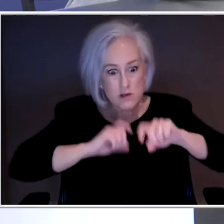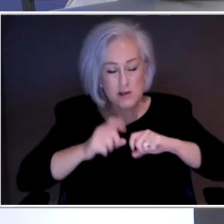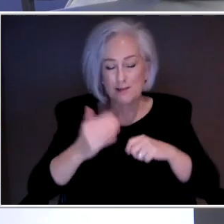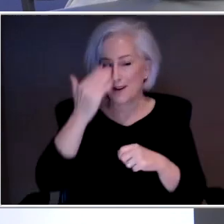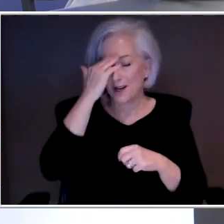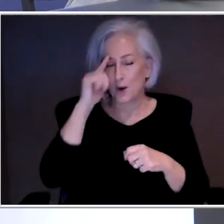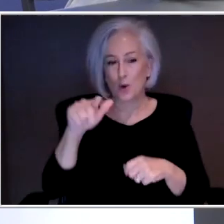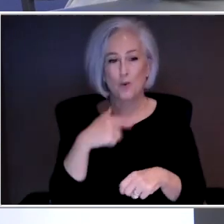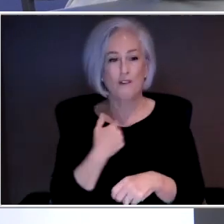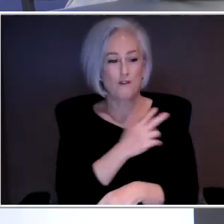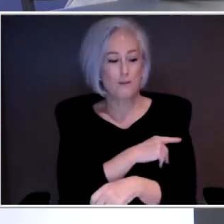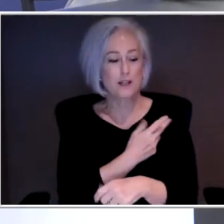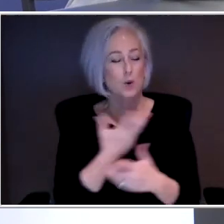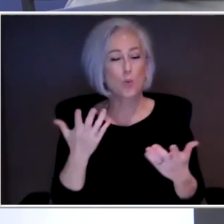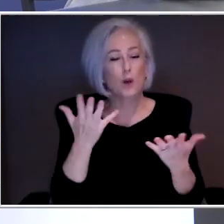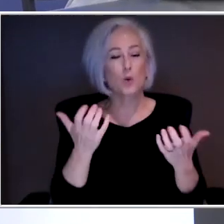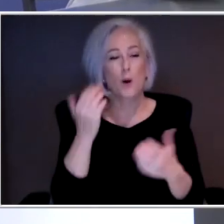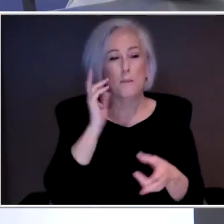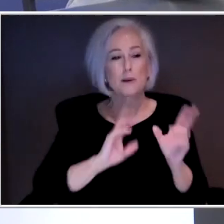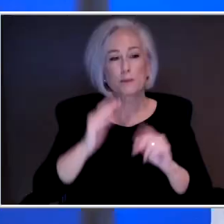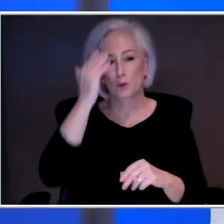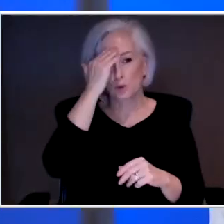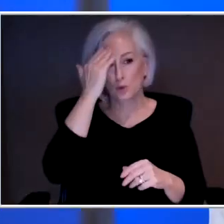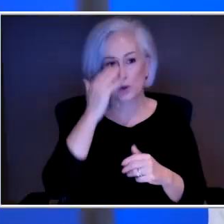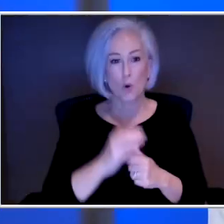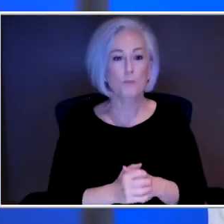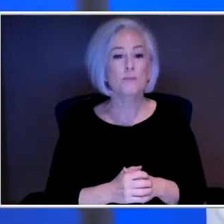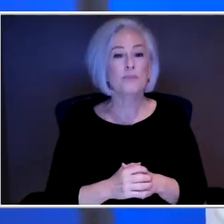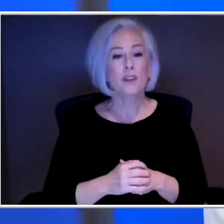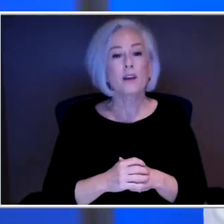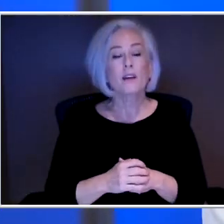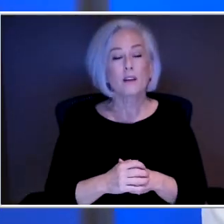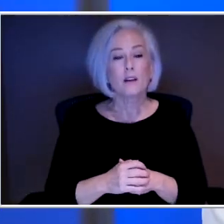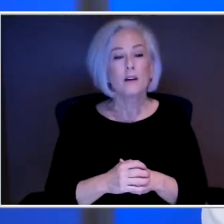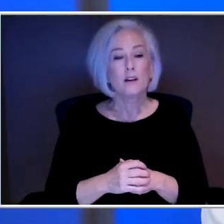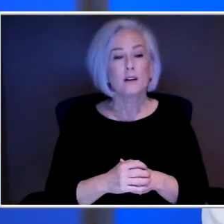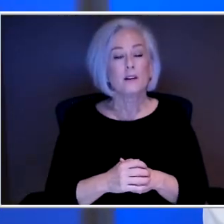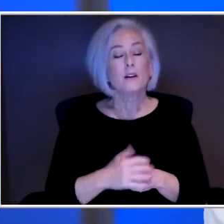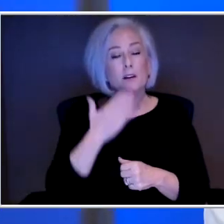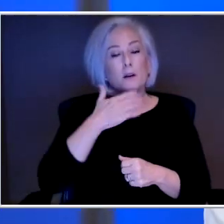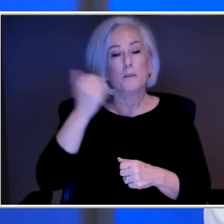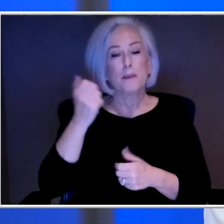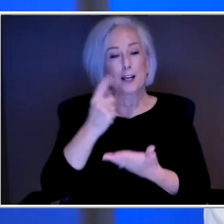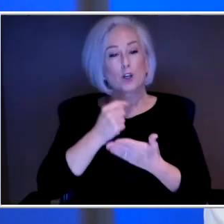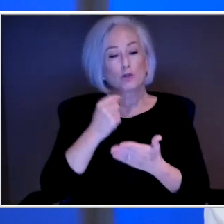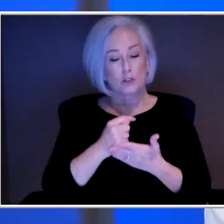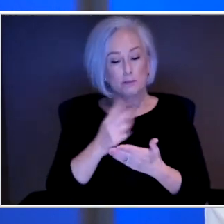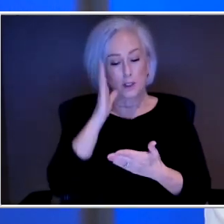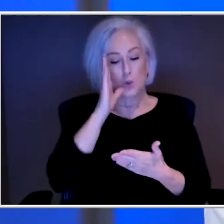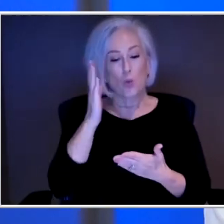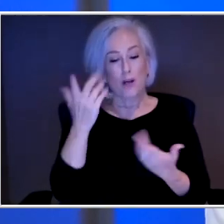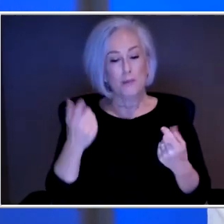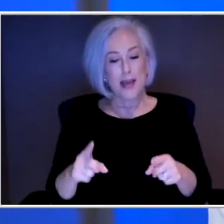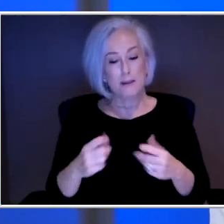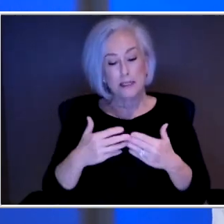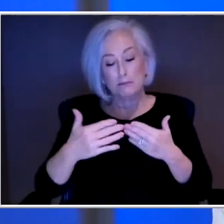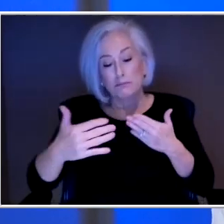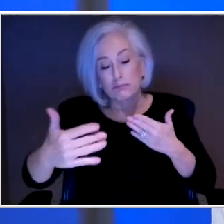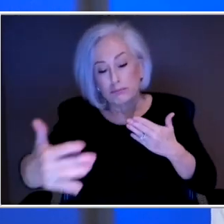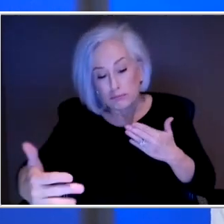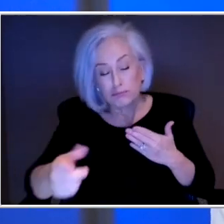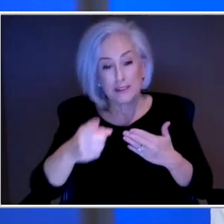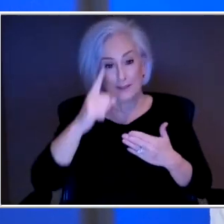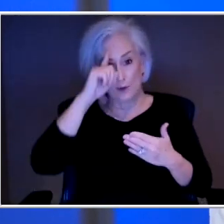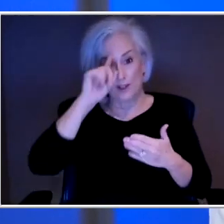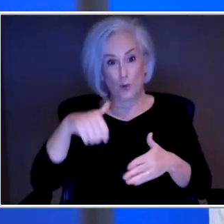you want people watching to know? Yeah, I'd just say that there are better treatments coming down the line, and so if you think that we could be of help, you can always reach out to us